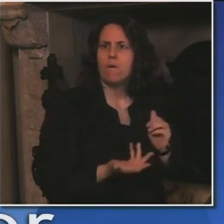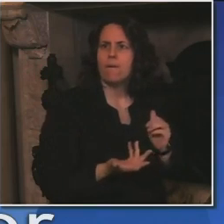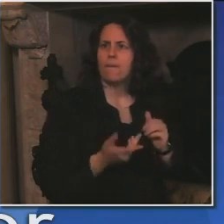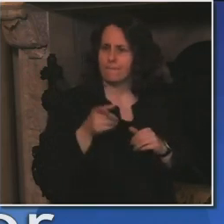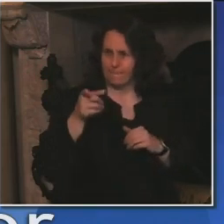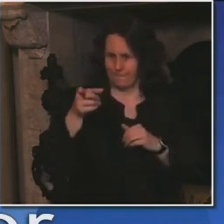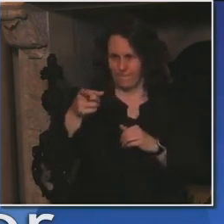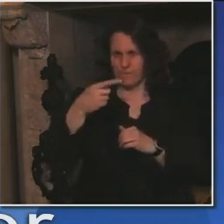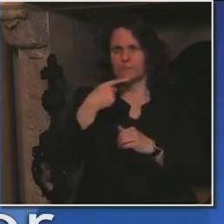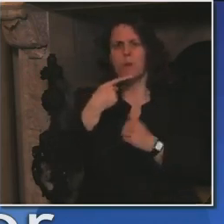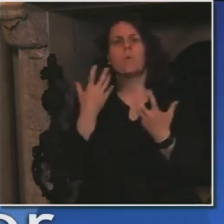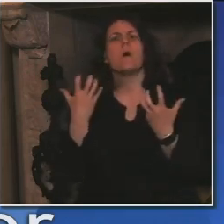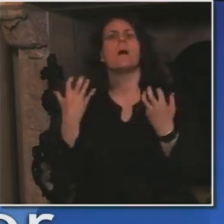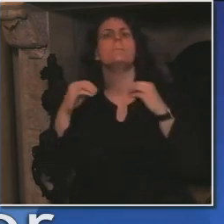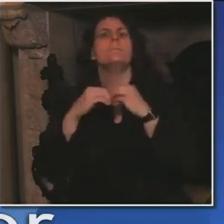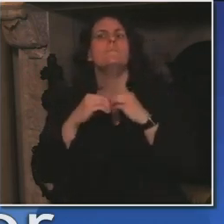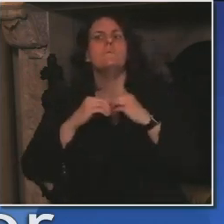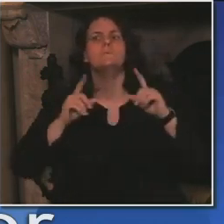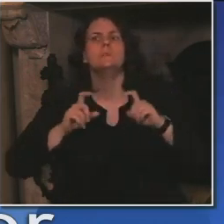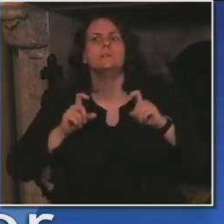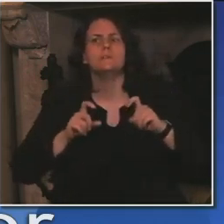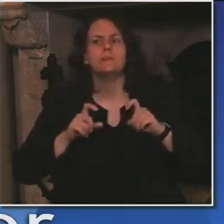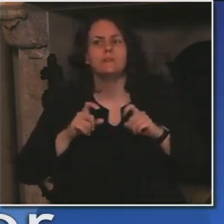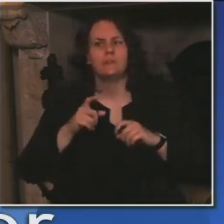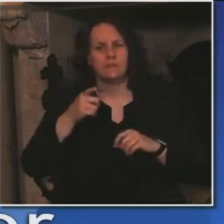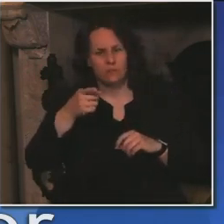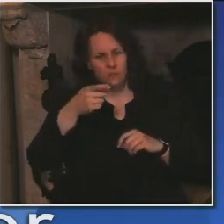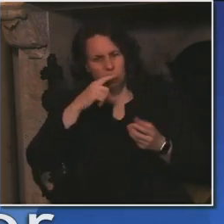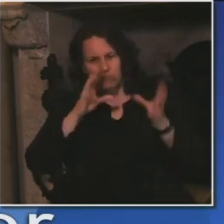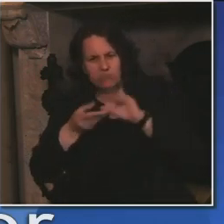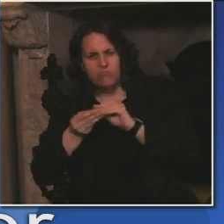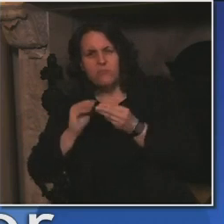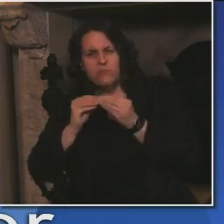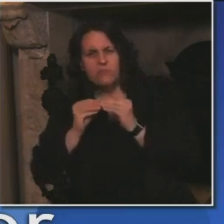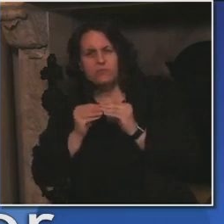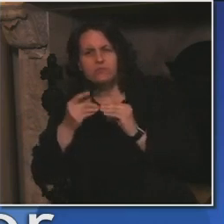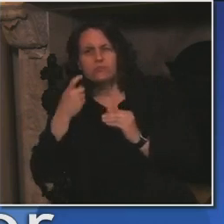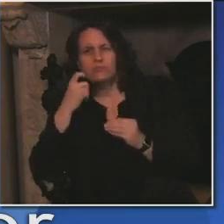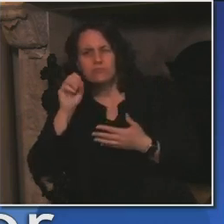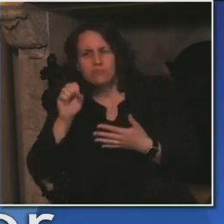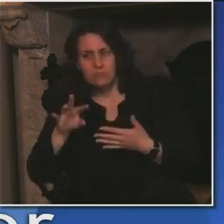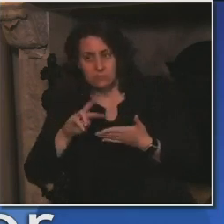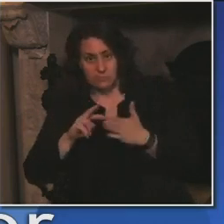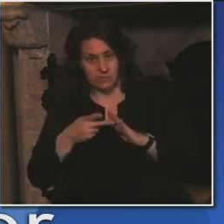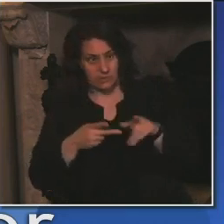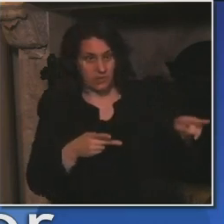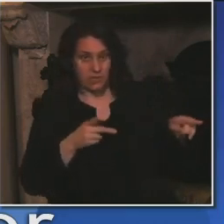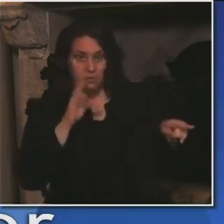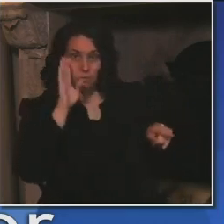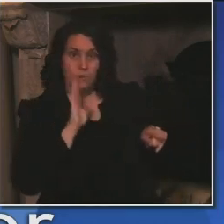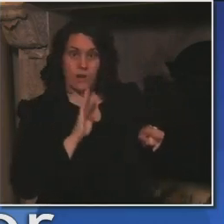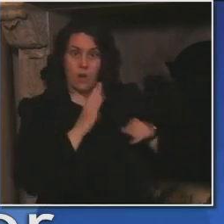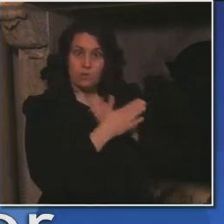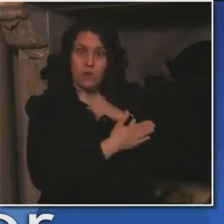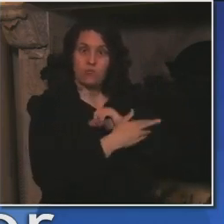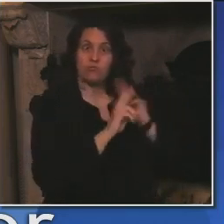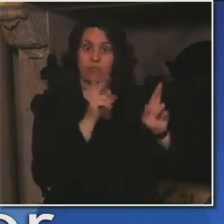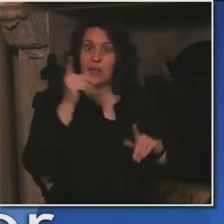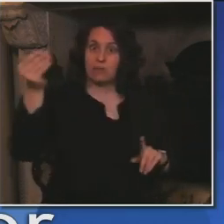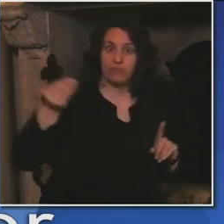see 12,000 tests a day. Are you increasing the testing up here to kind of trace where it is spreading up here